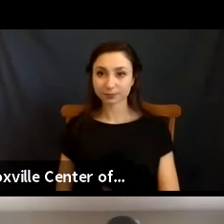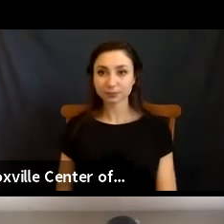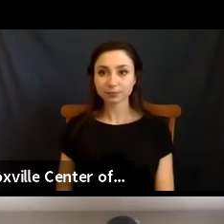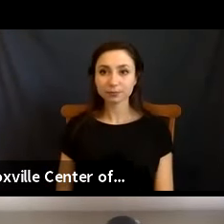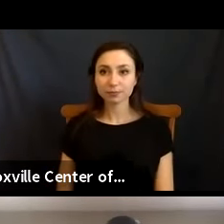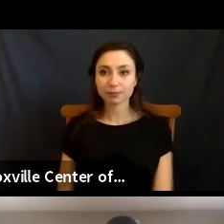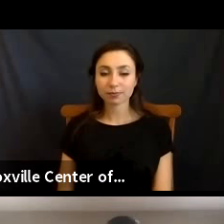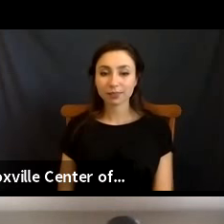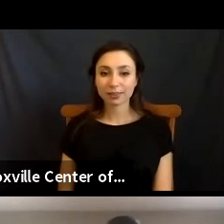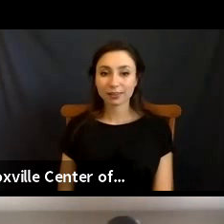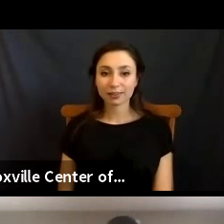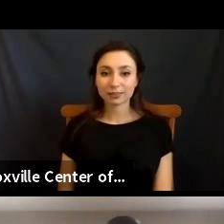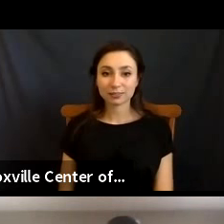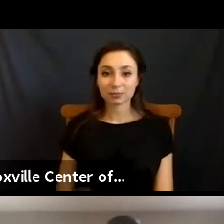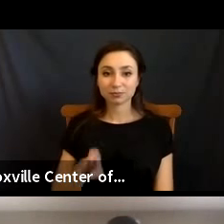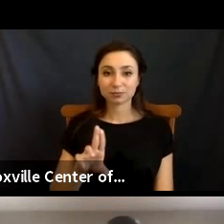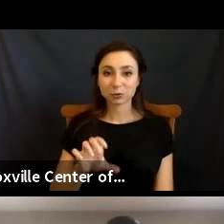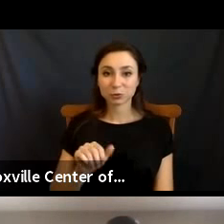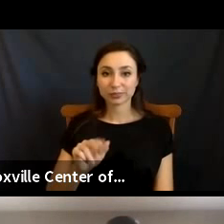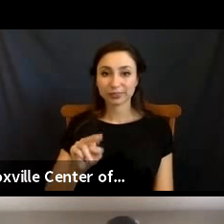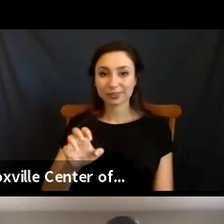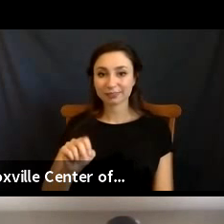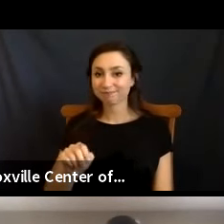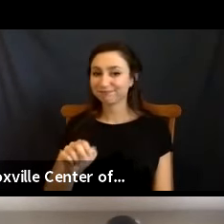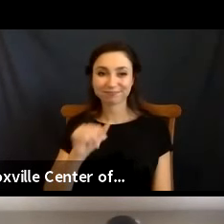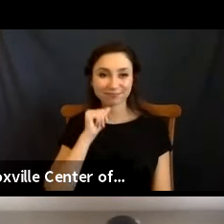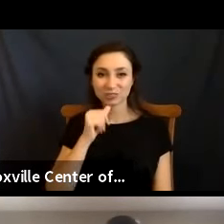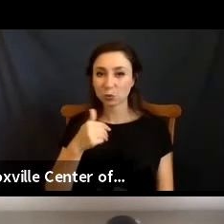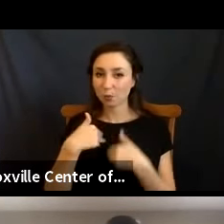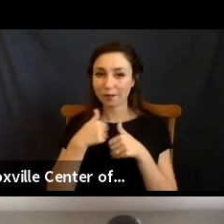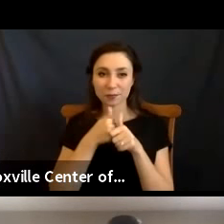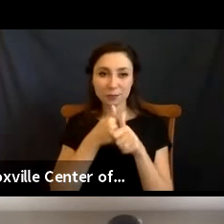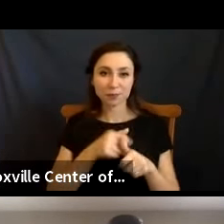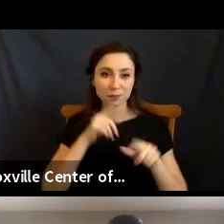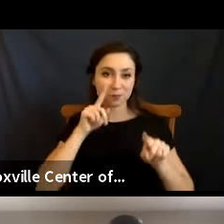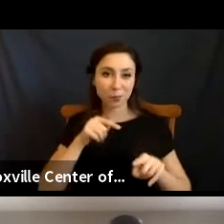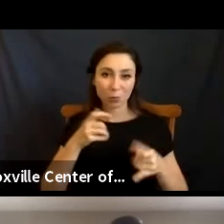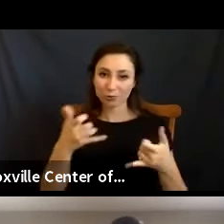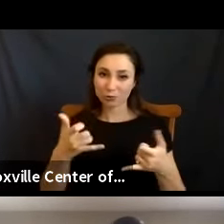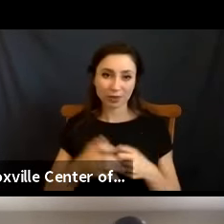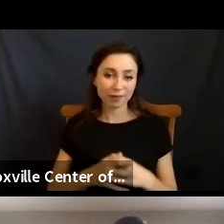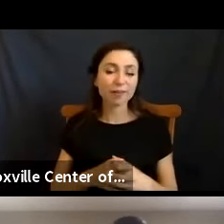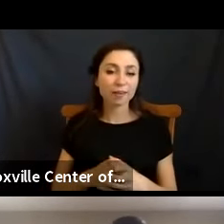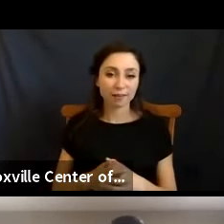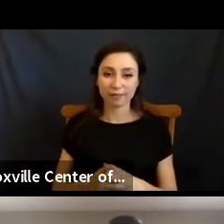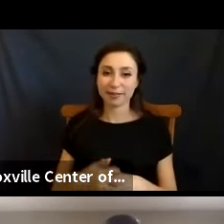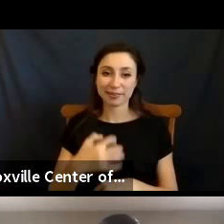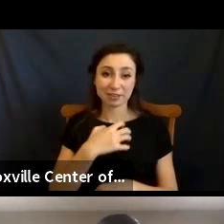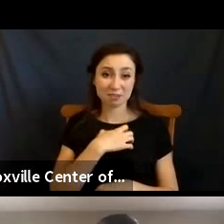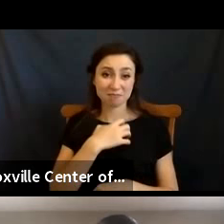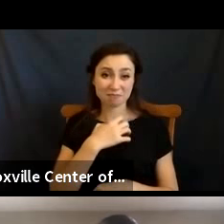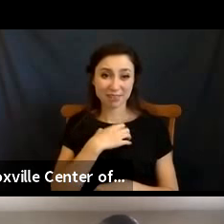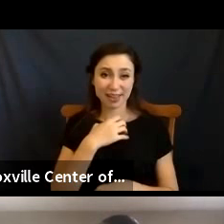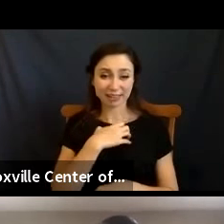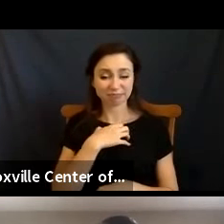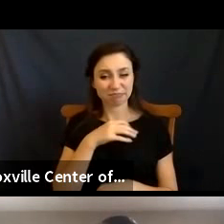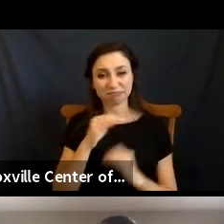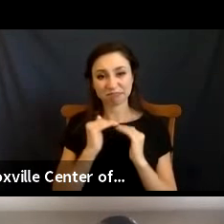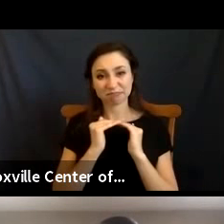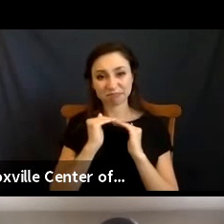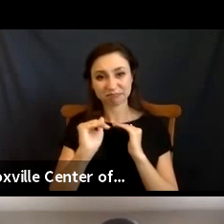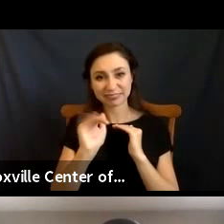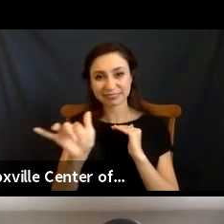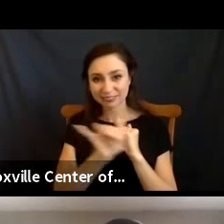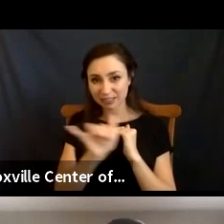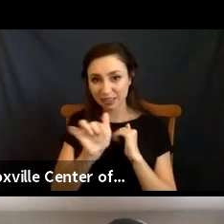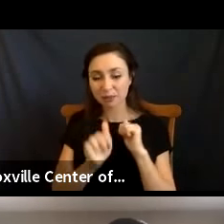I really don't have a compliance report today. Our complaints stay about the same.